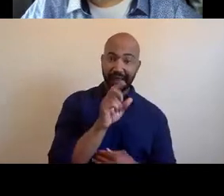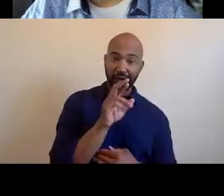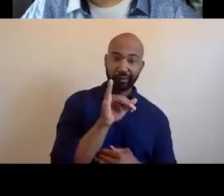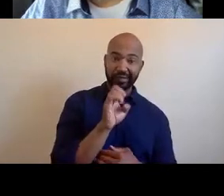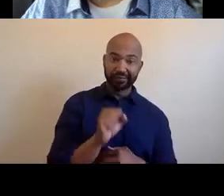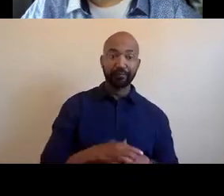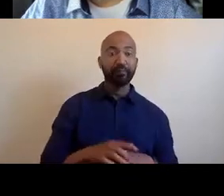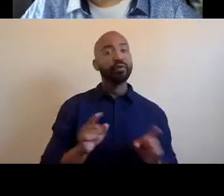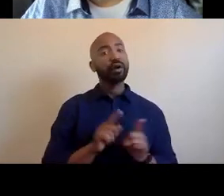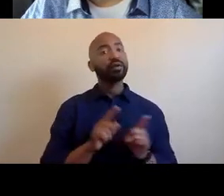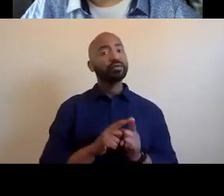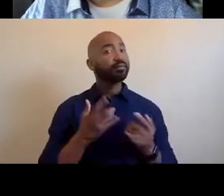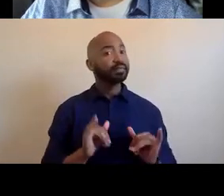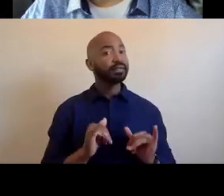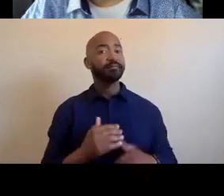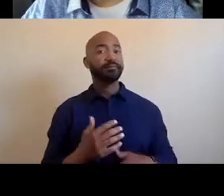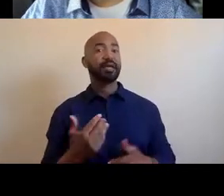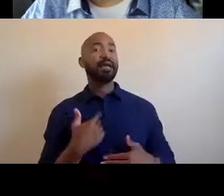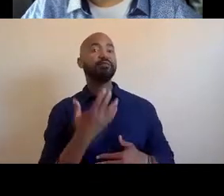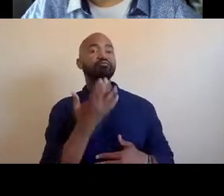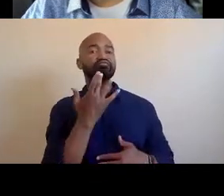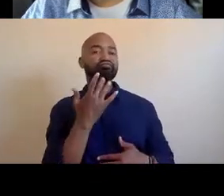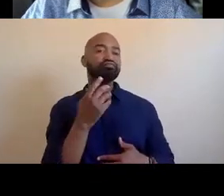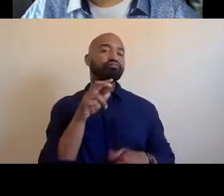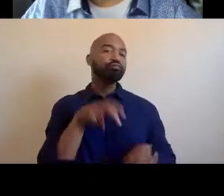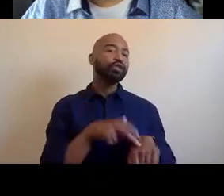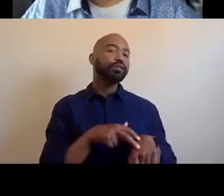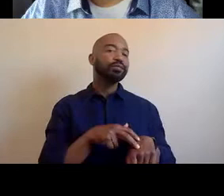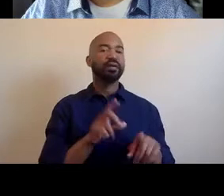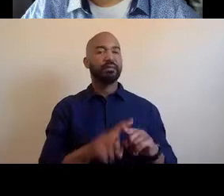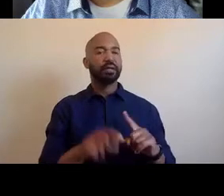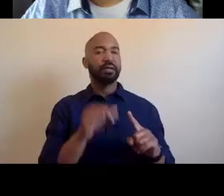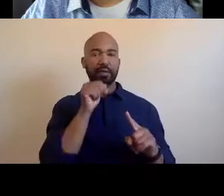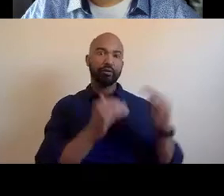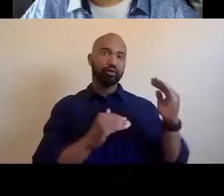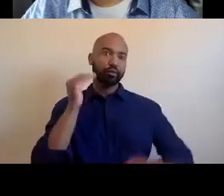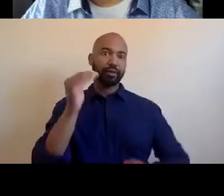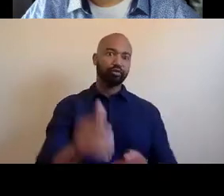yourself the treat of the chips, but not overindulging and overdoing it.